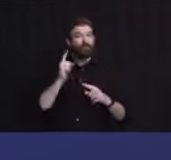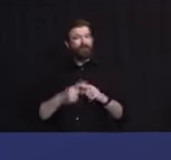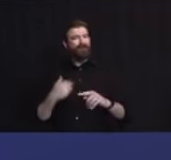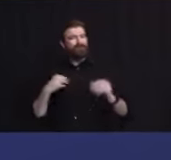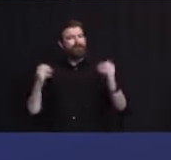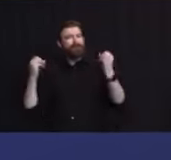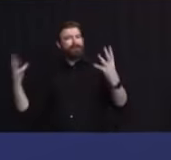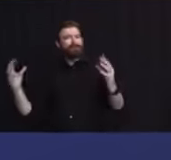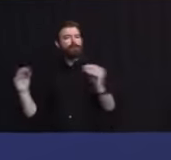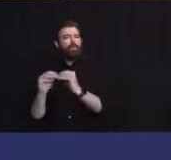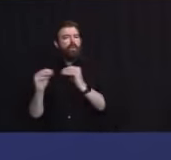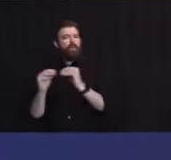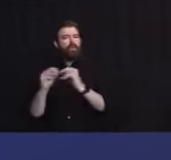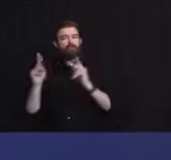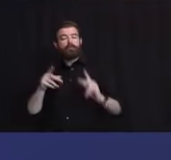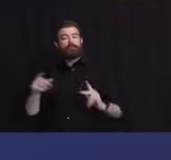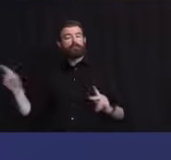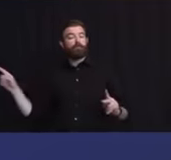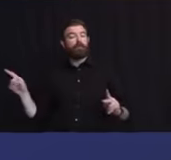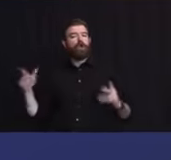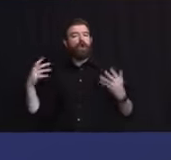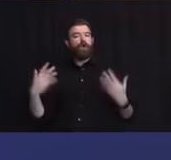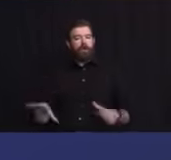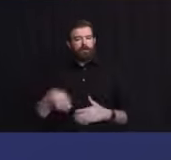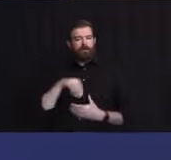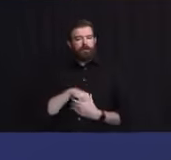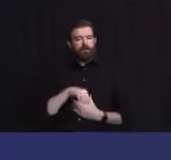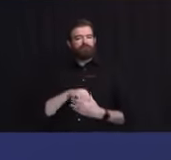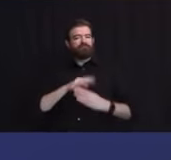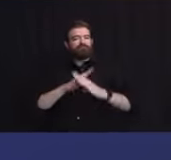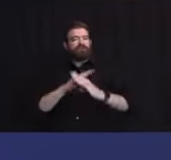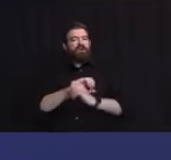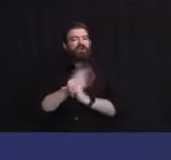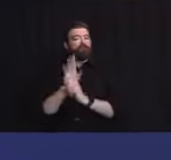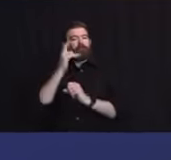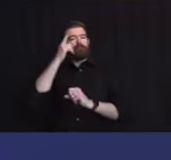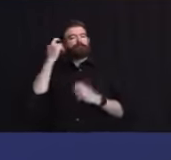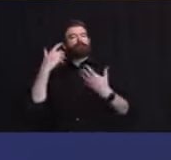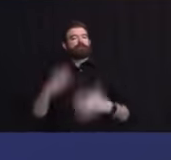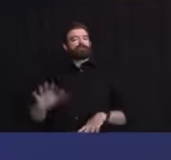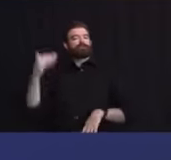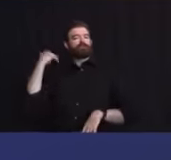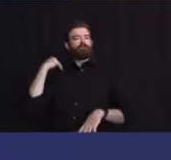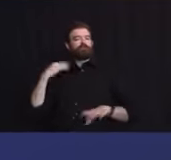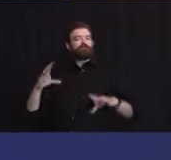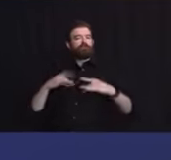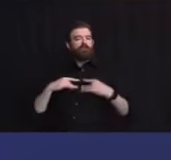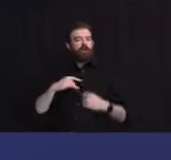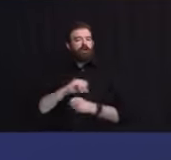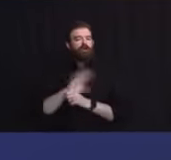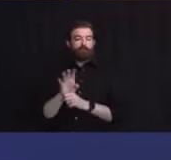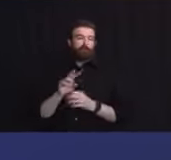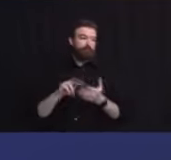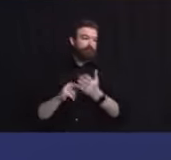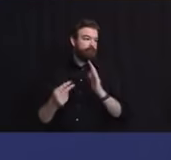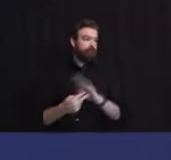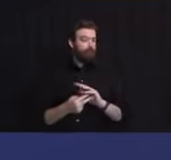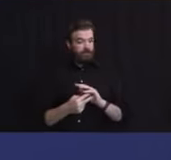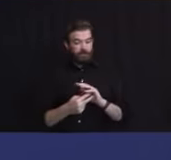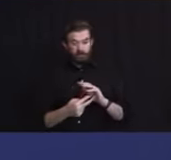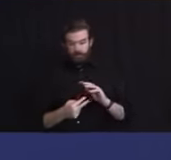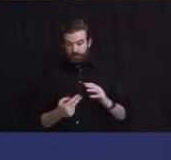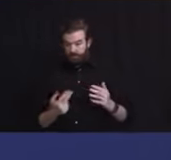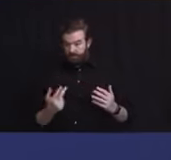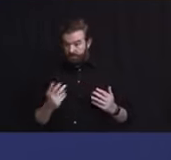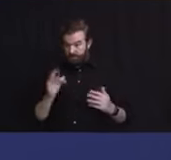level that Tony Fauci and others talk about of 85% of the population. So that number continues to be an important objective for